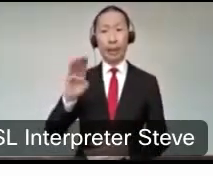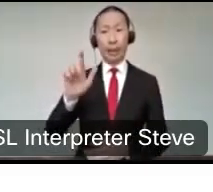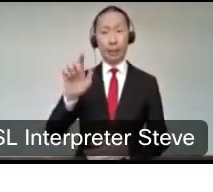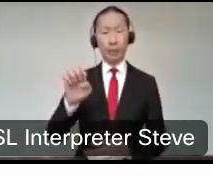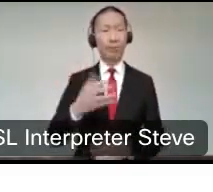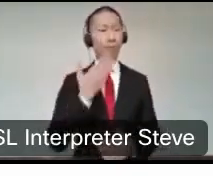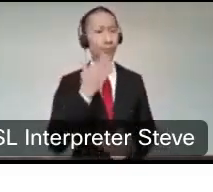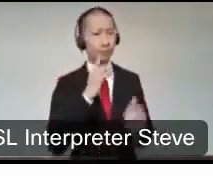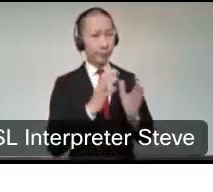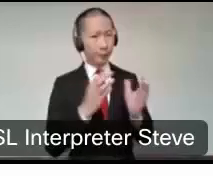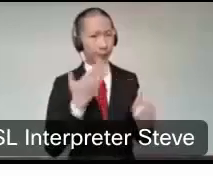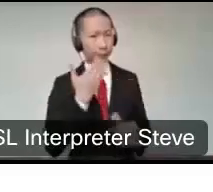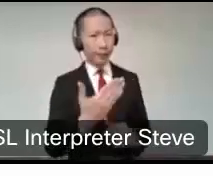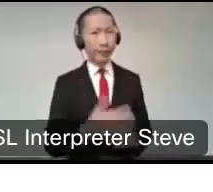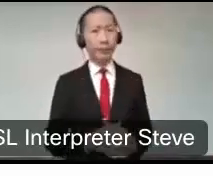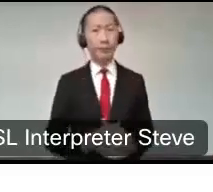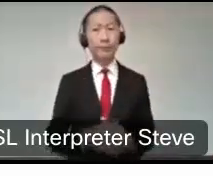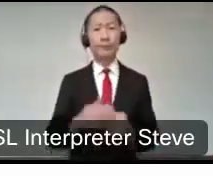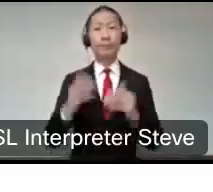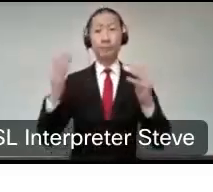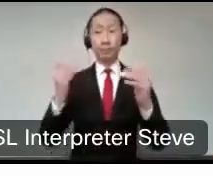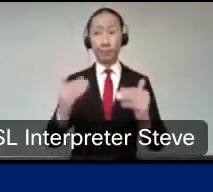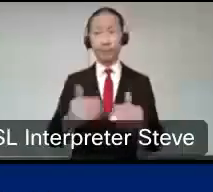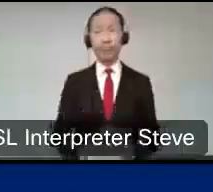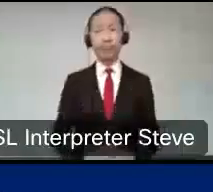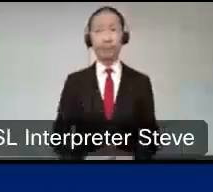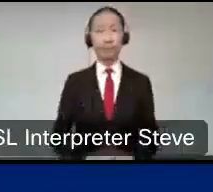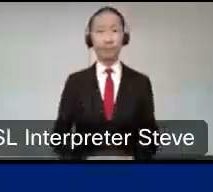you so much. Next slide, please.